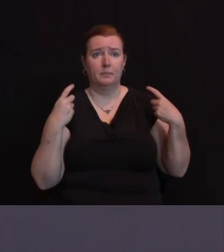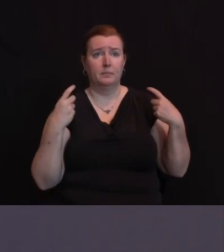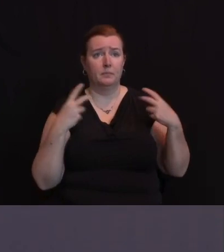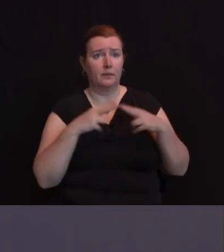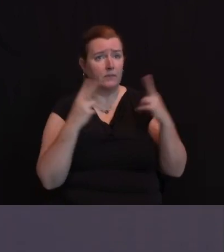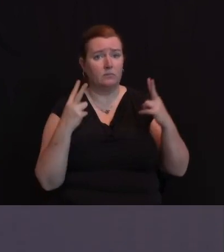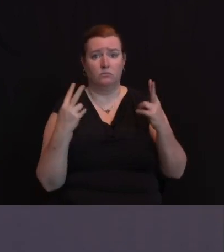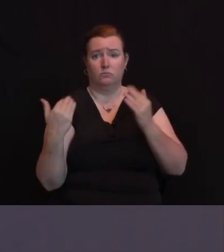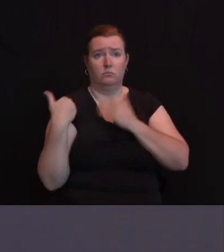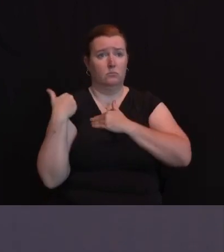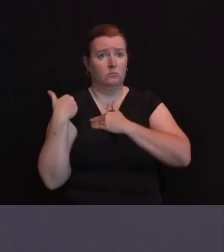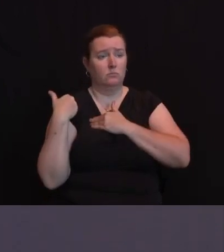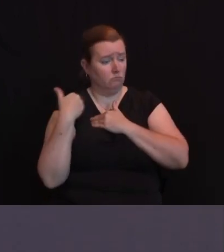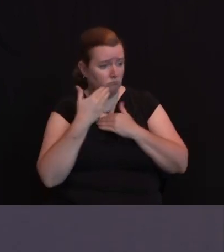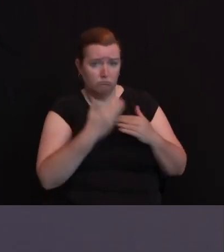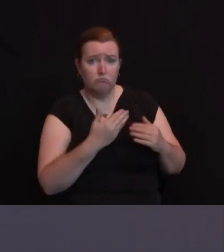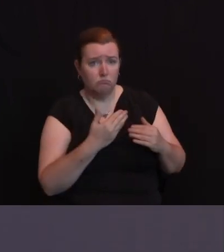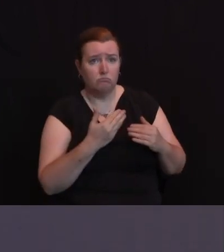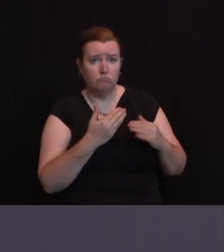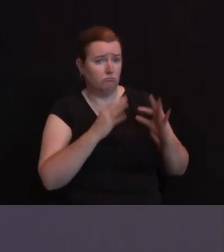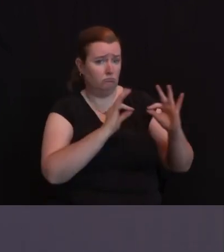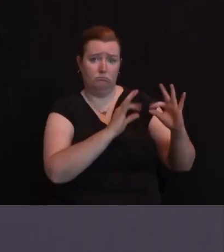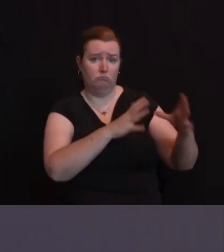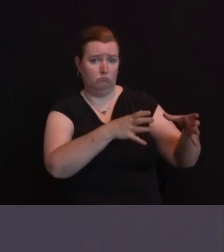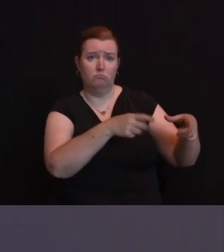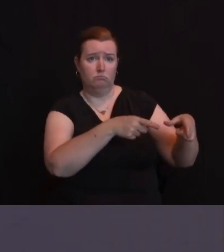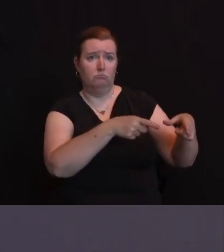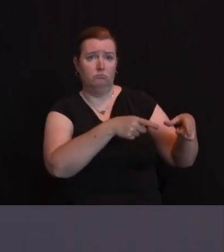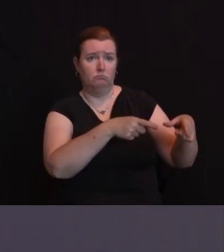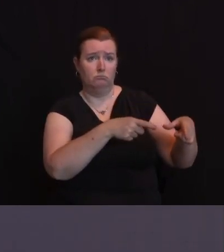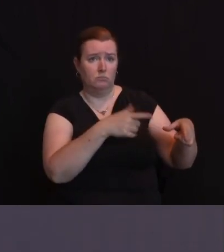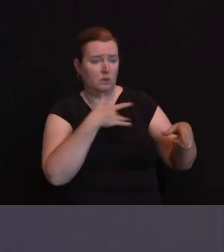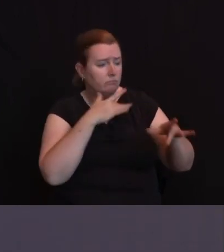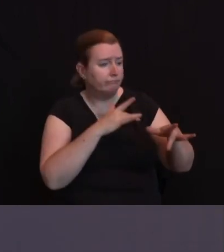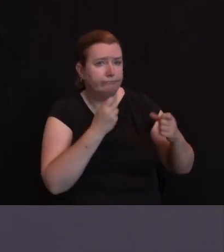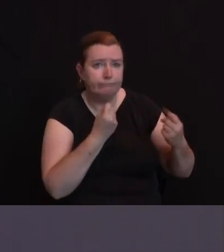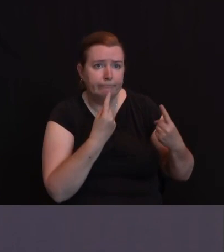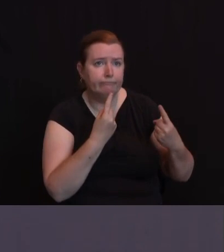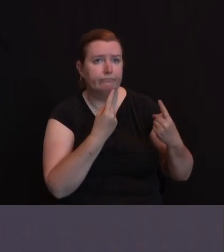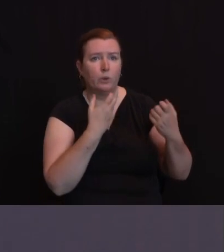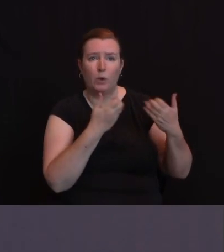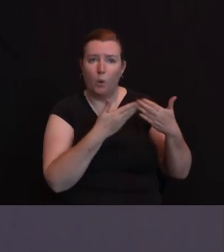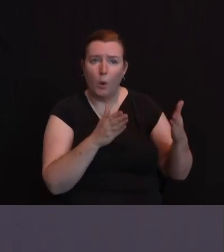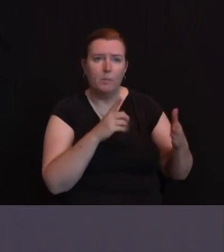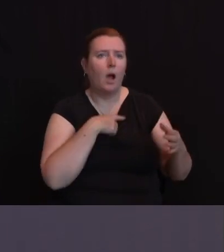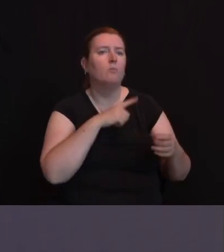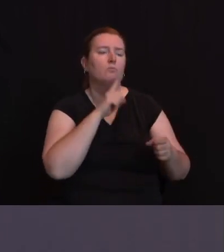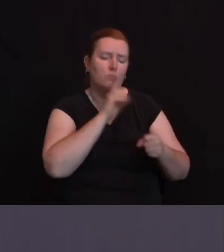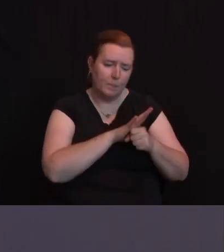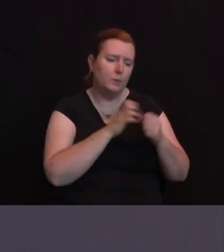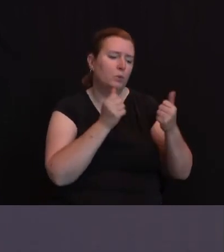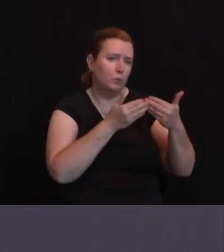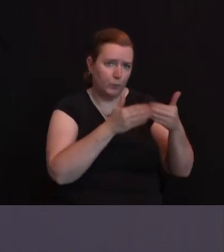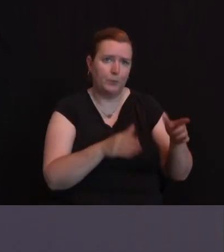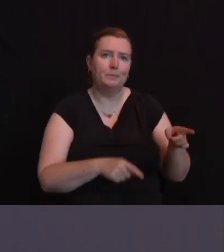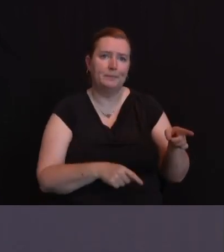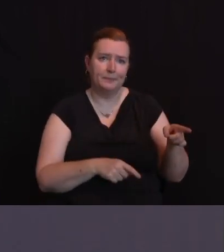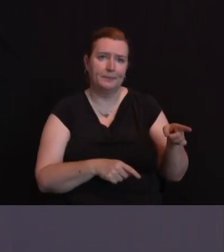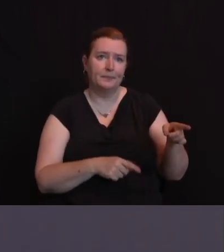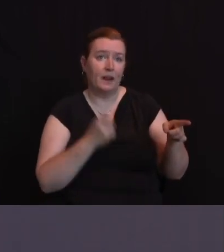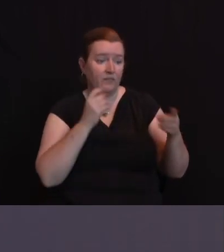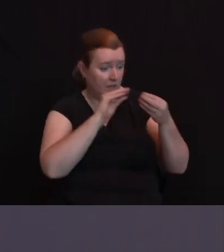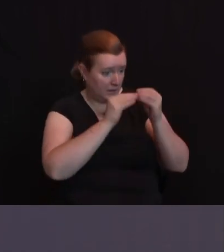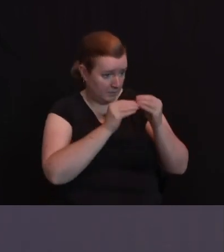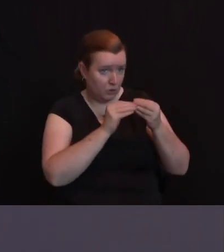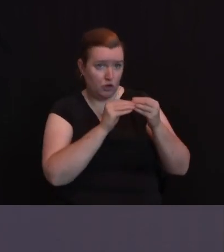good and responsible. And we have nothing but sympathy, and we want to get there. I promise you we want to get there. If we get sustained numbers